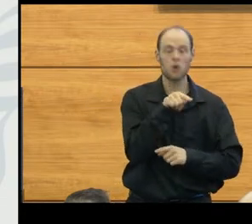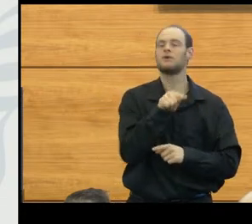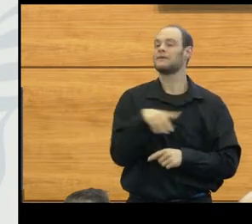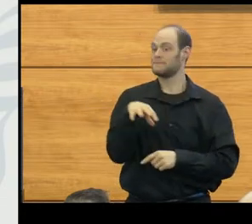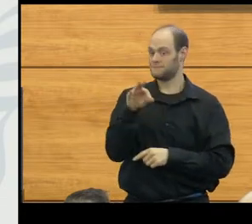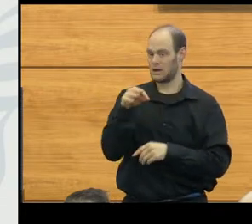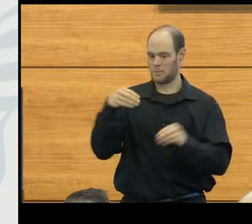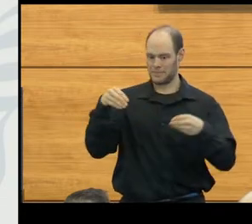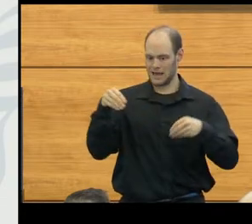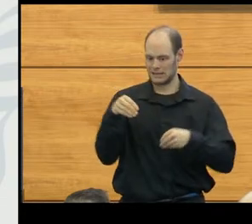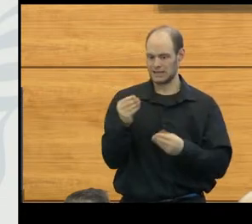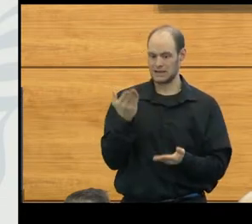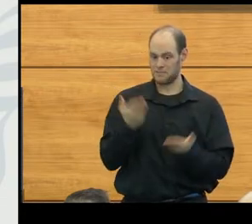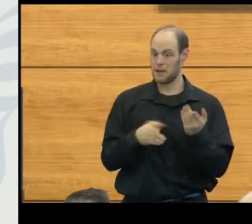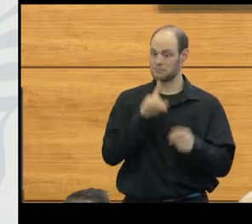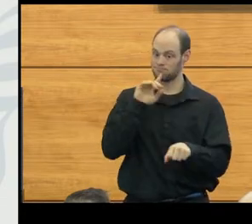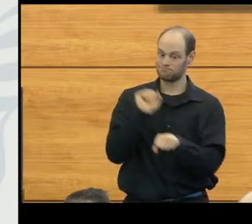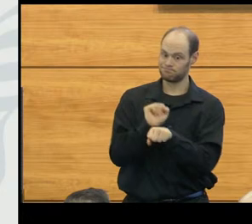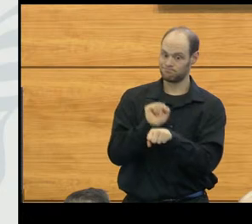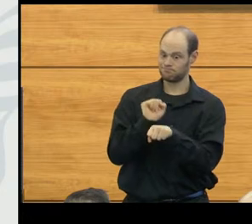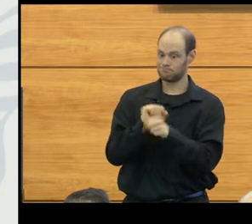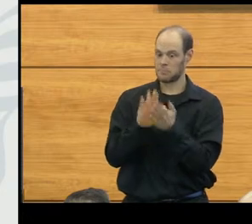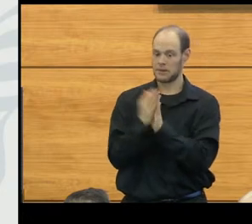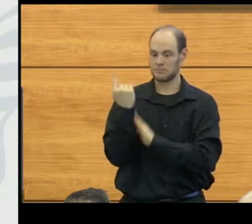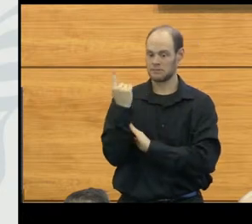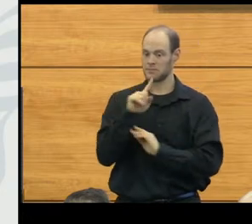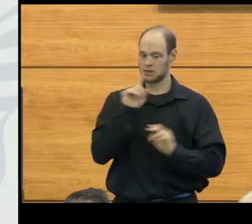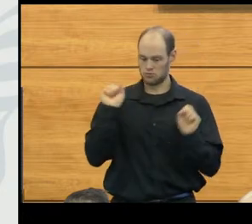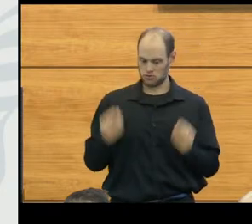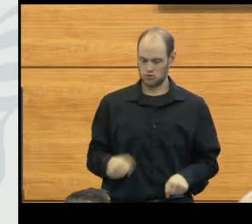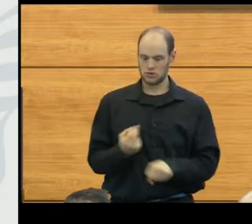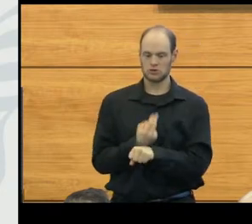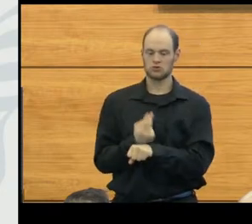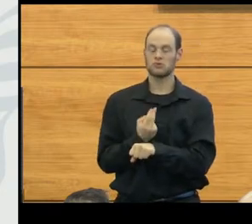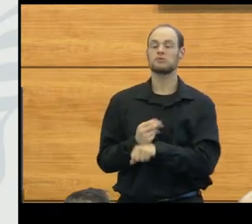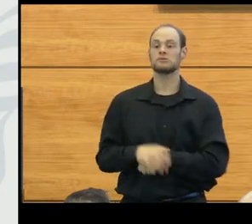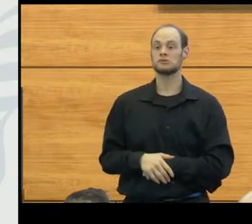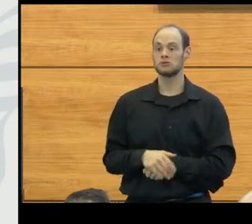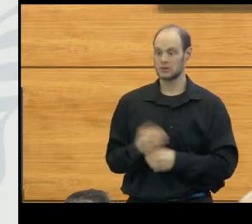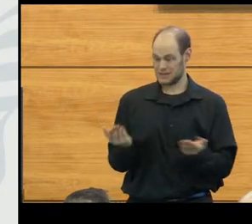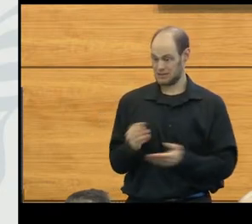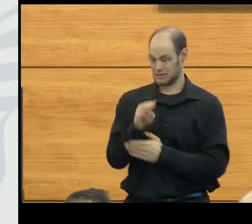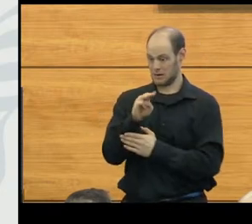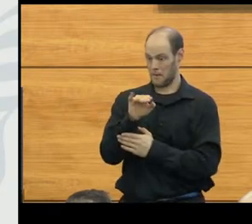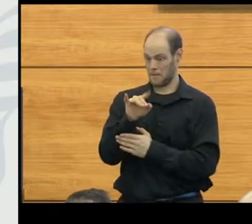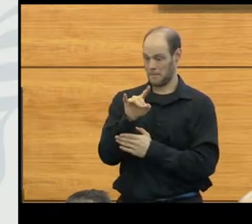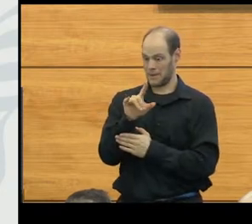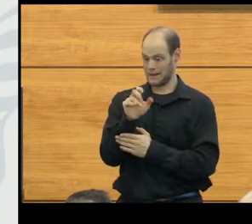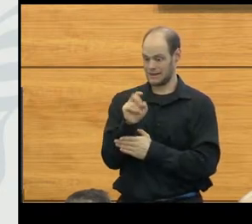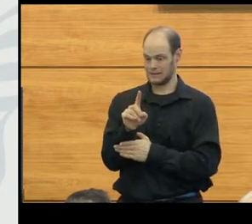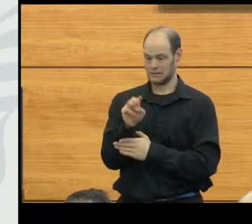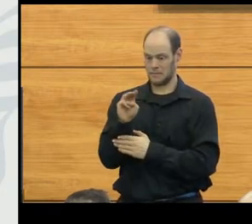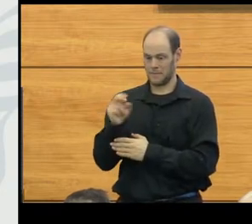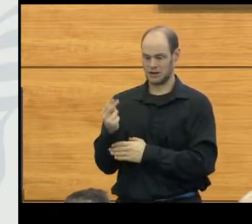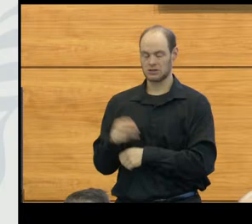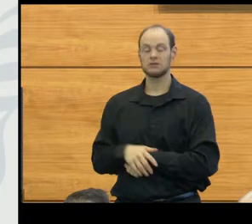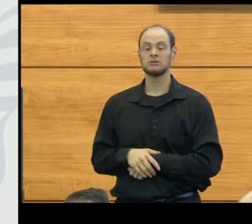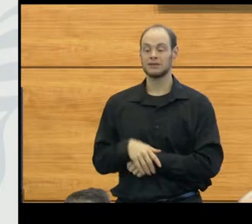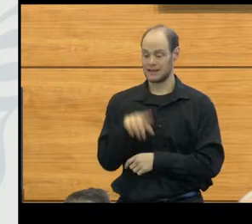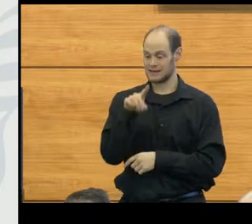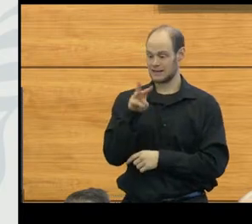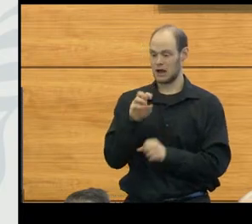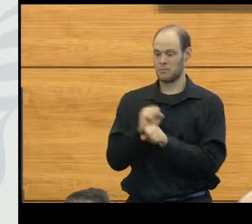found a plastic that might, in fact, be something that could be used. So here in Midland, Michigan, Dow had created